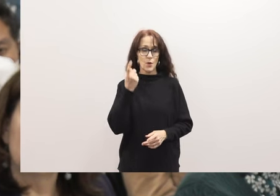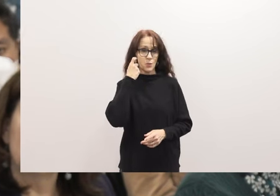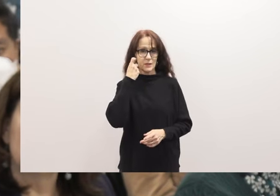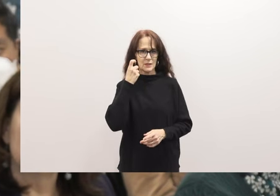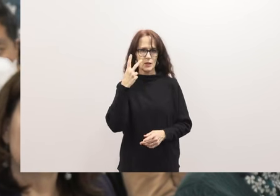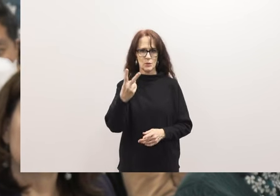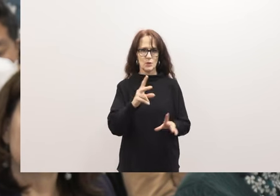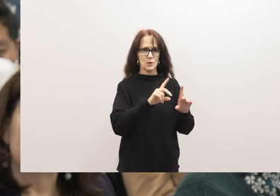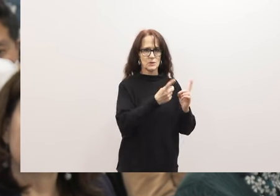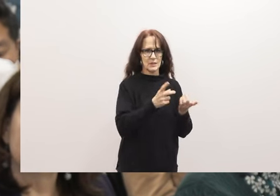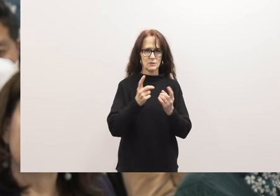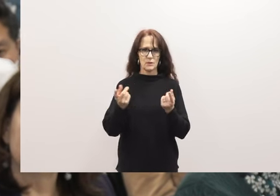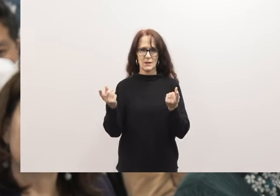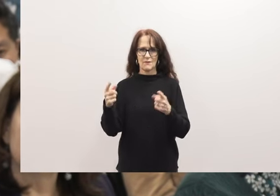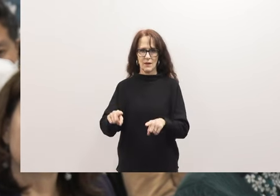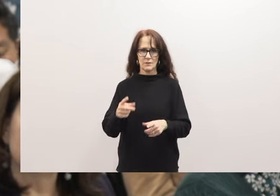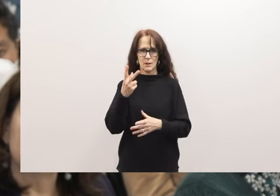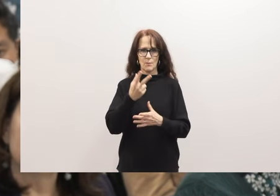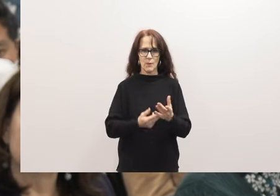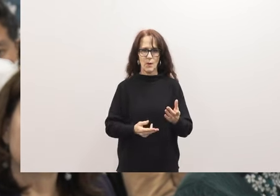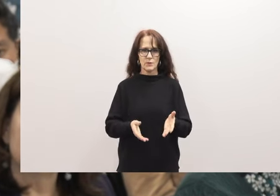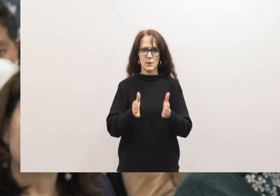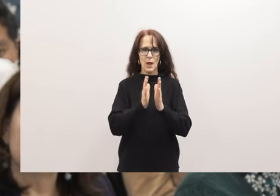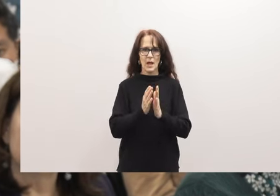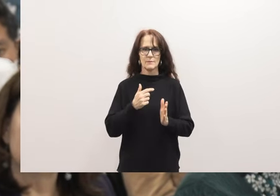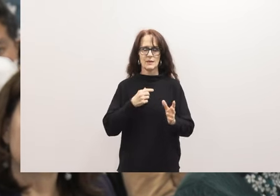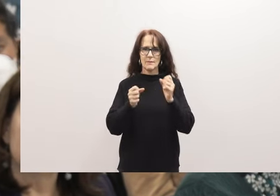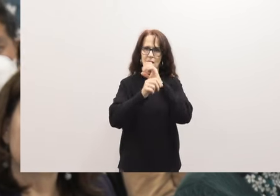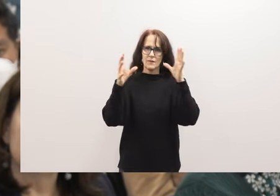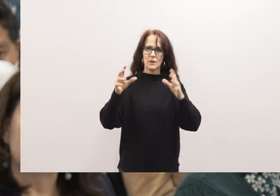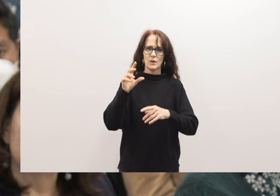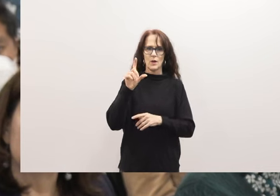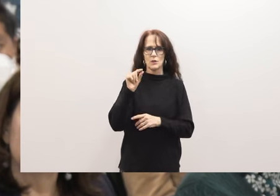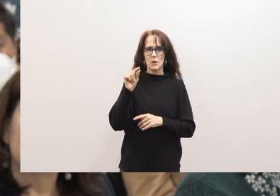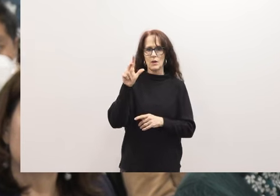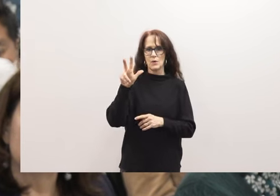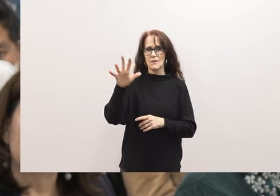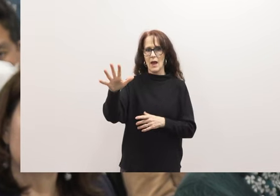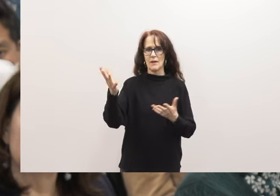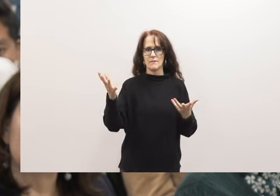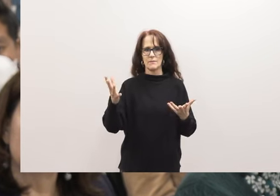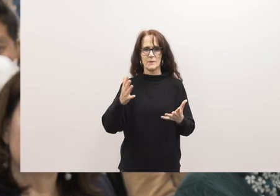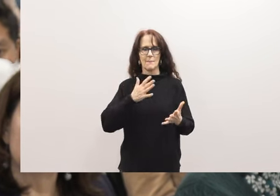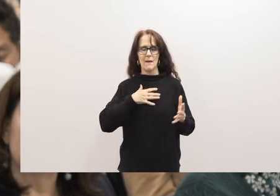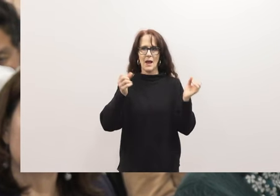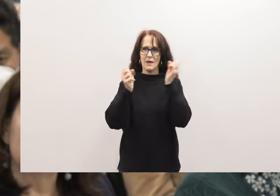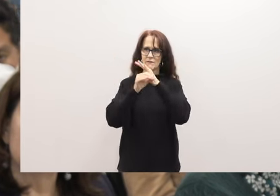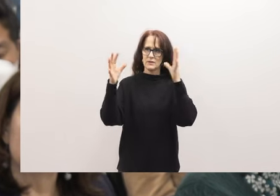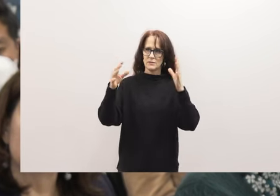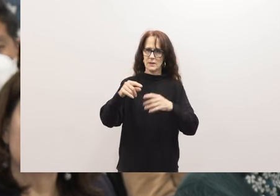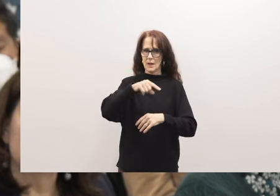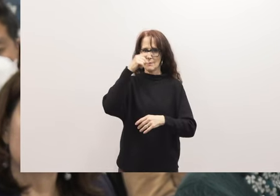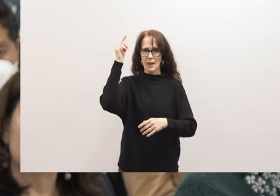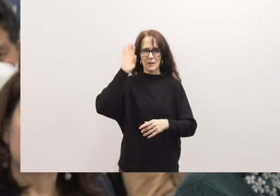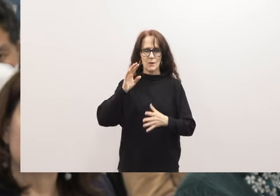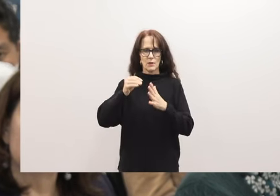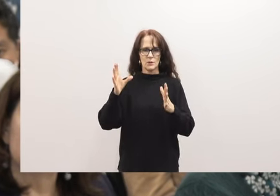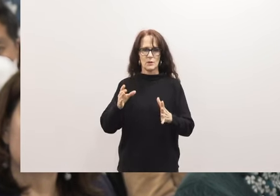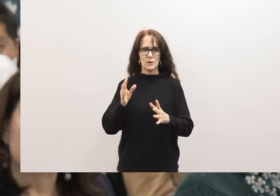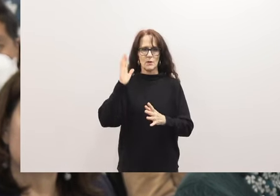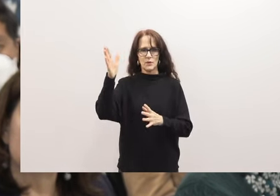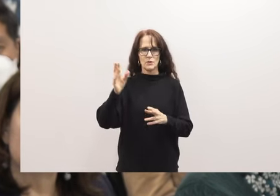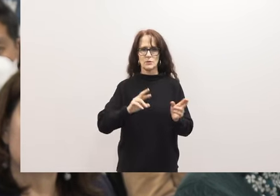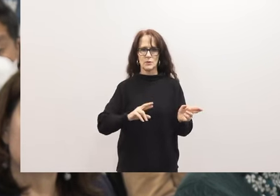two district events. In both of those events, you guys asked me my vision for 2035. What is my vision for black and brown students to be more future